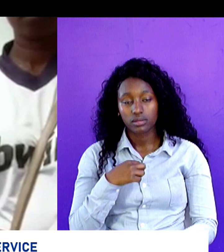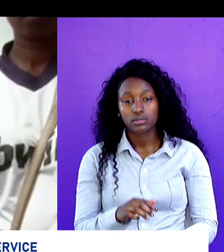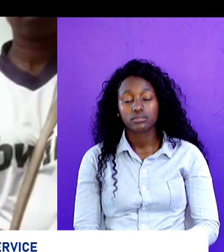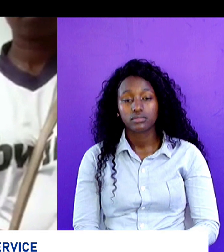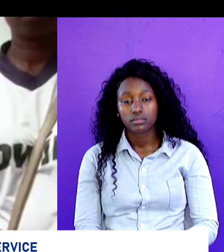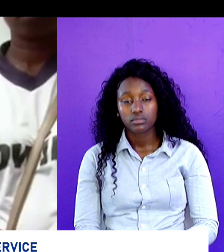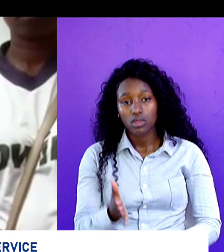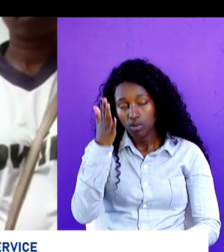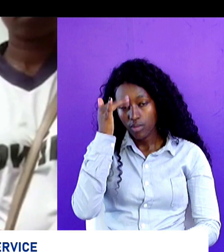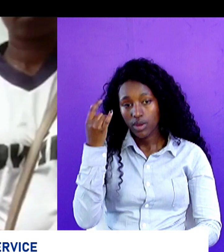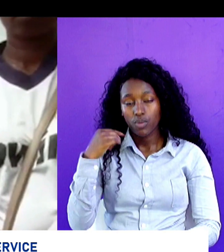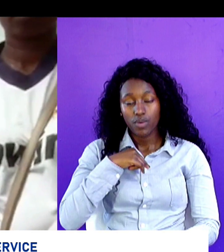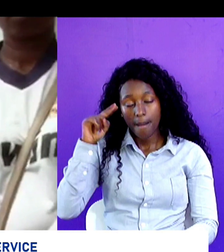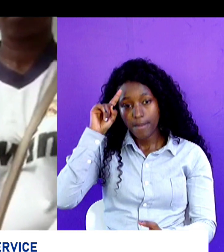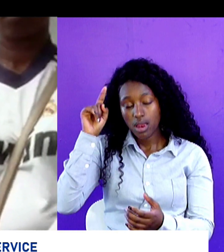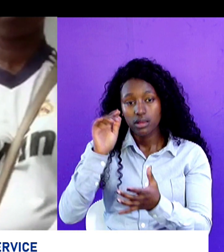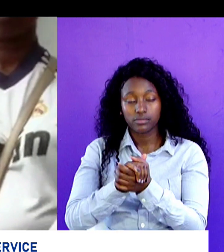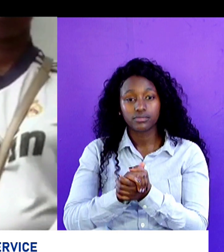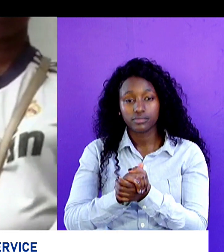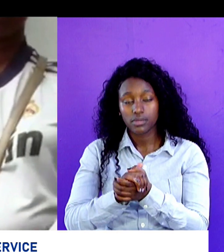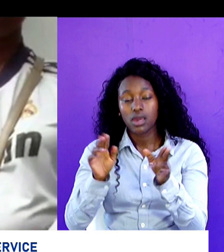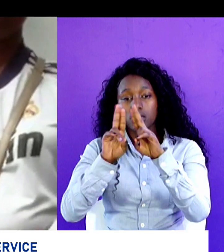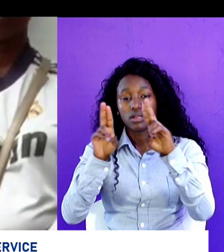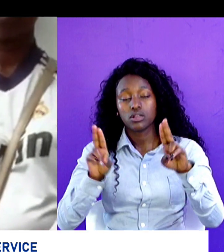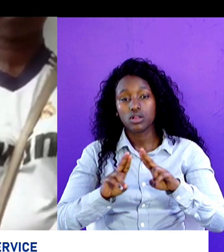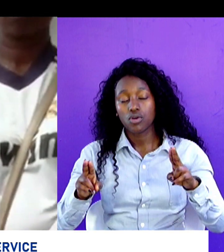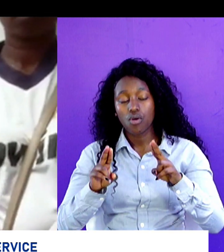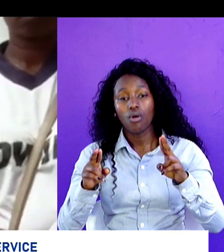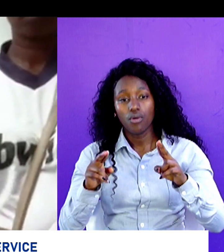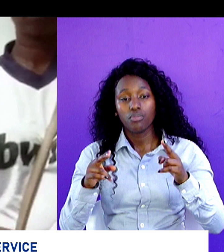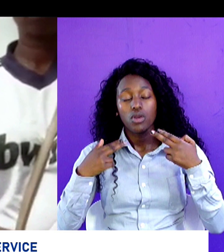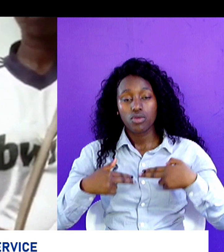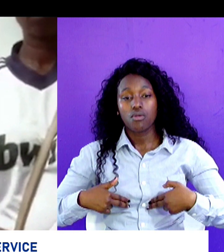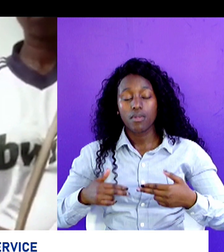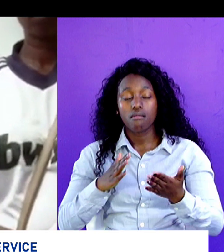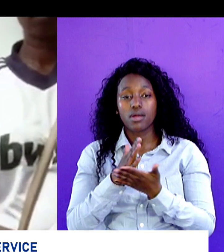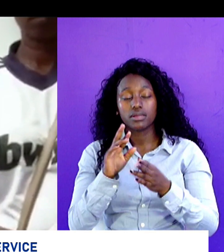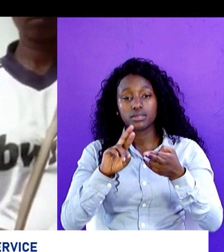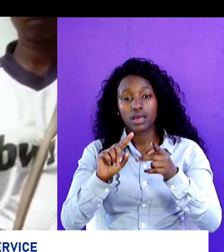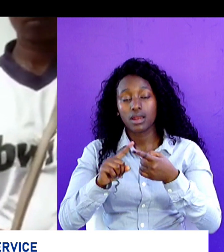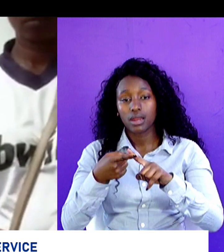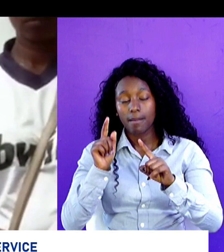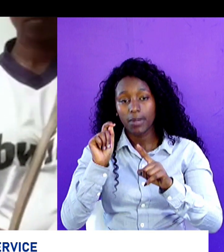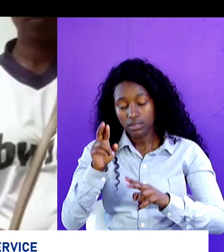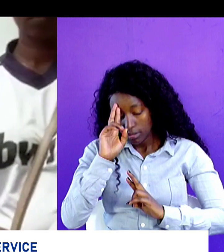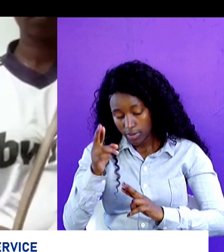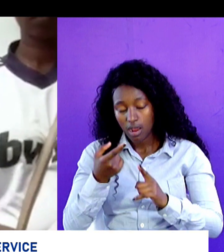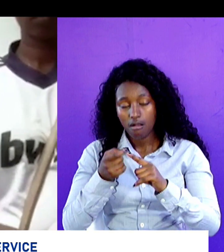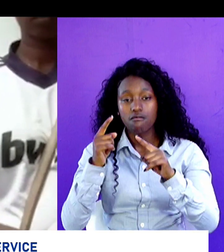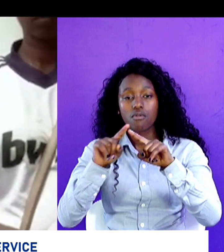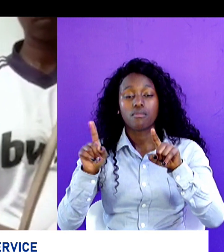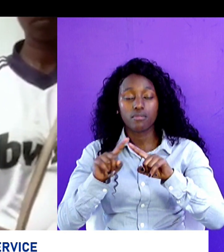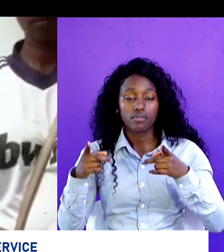we believe that international human rights standards must be respected by everyone. And you cannot